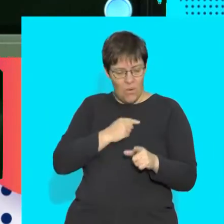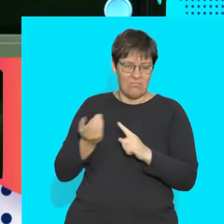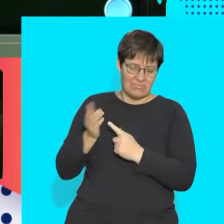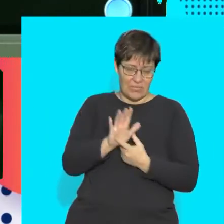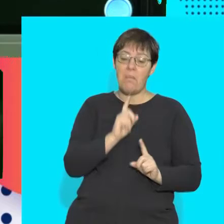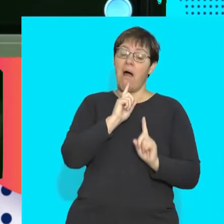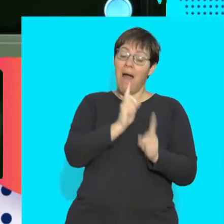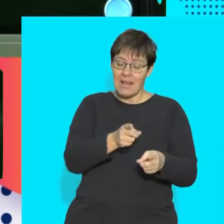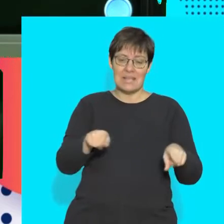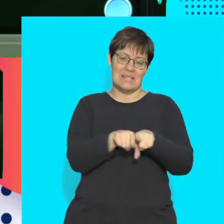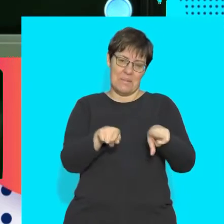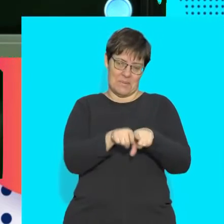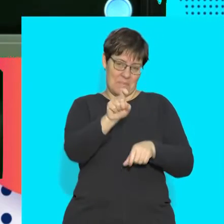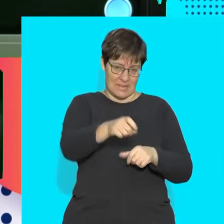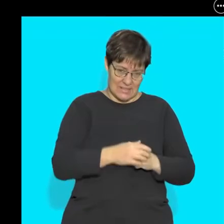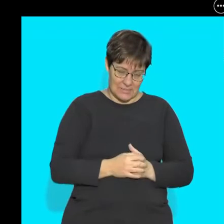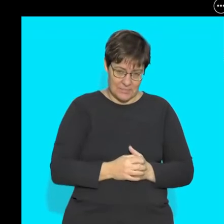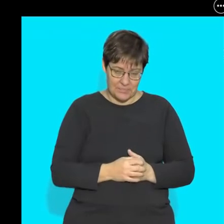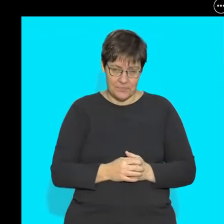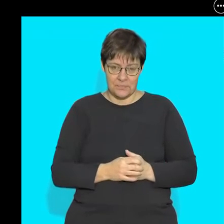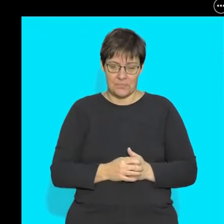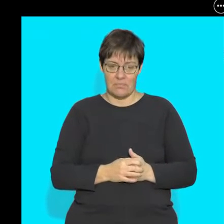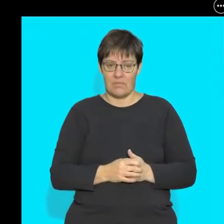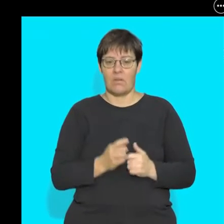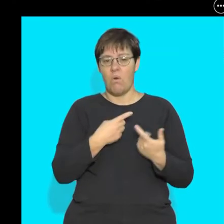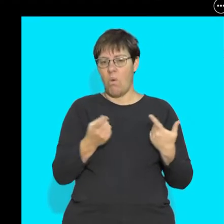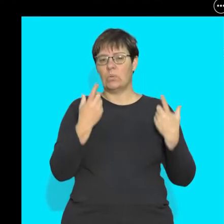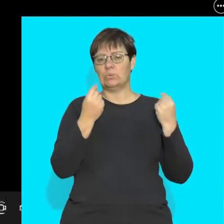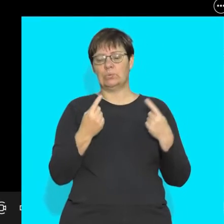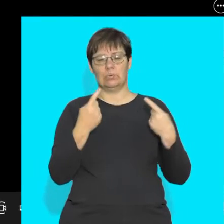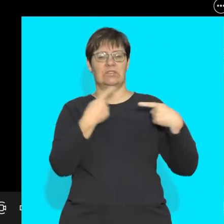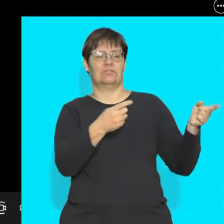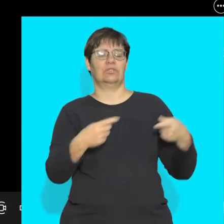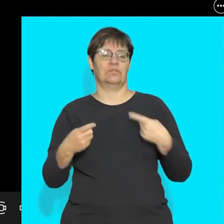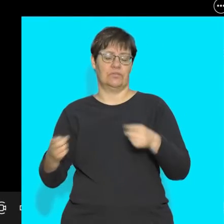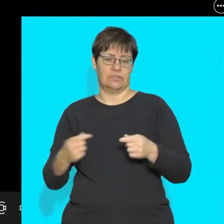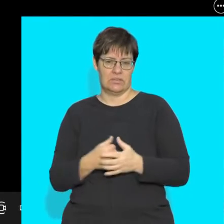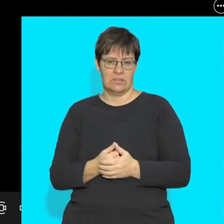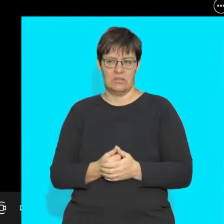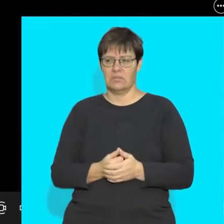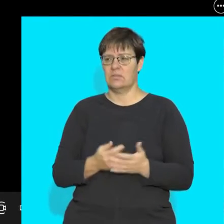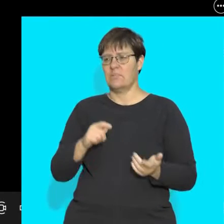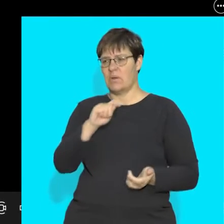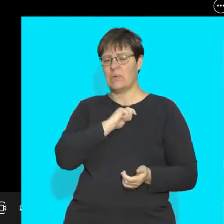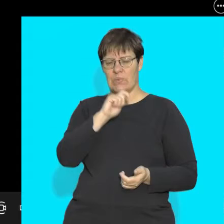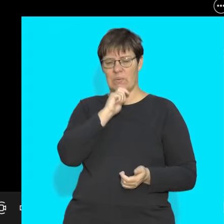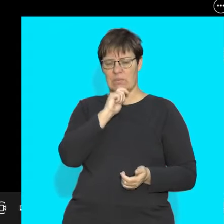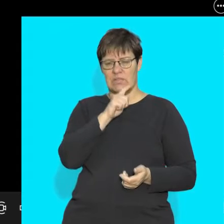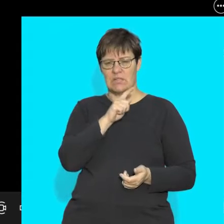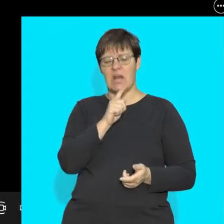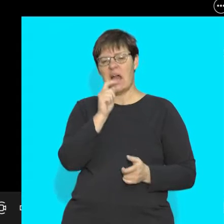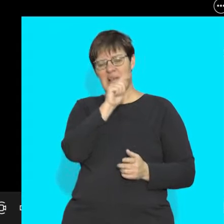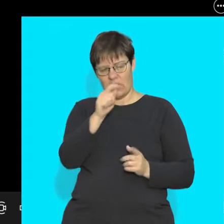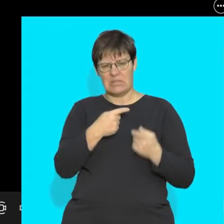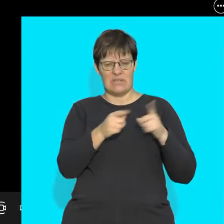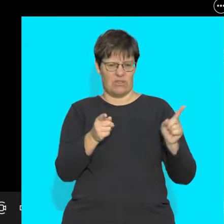the answer, okay? And everyone does this differently, and I know I probably use the calculator slightly differently